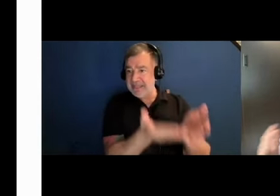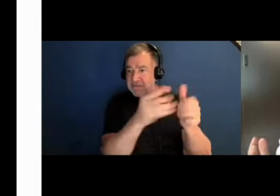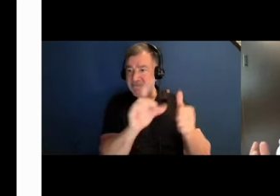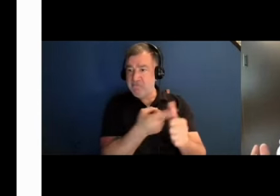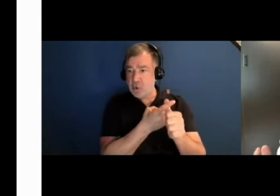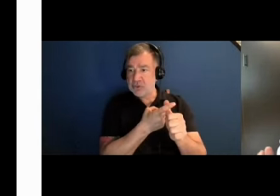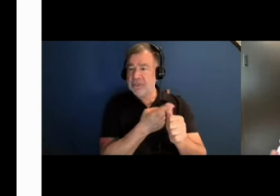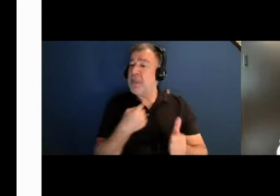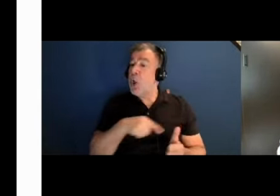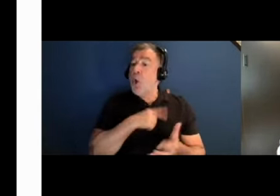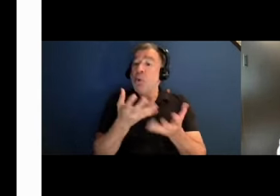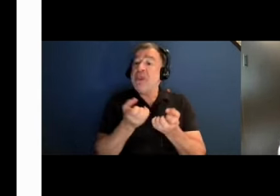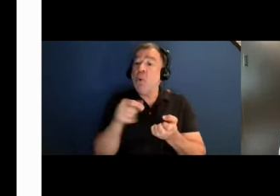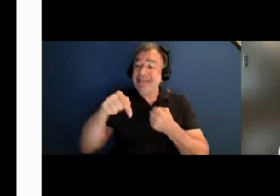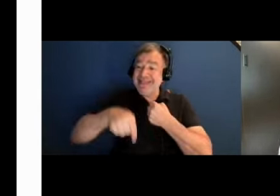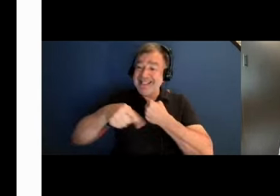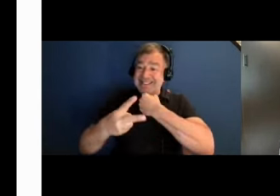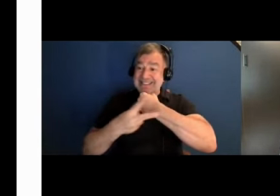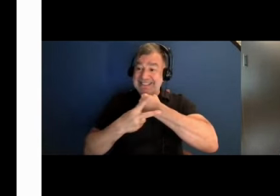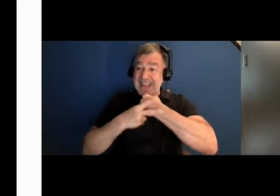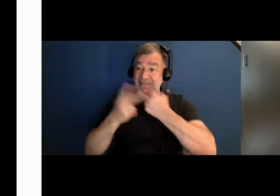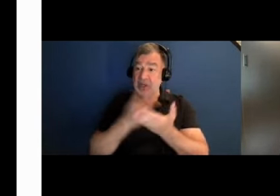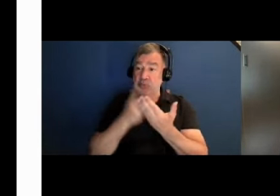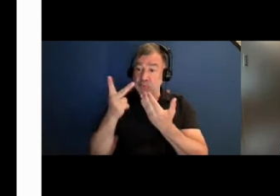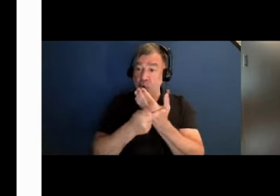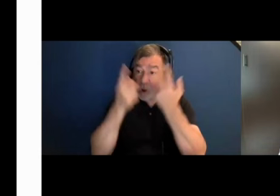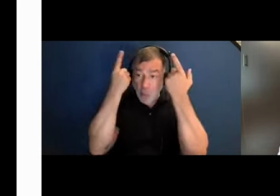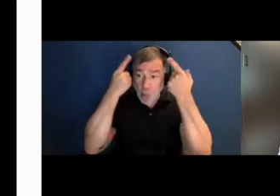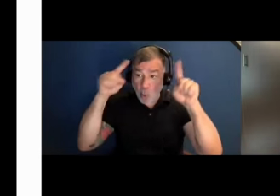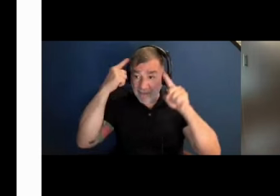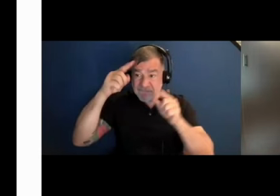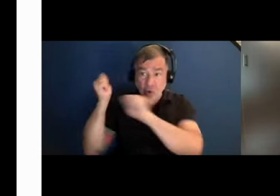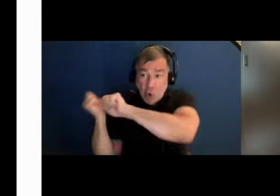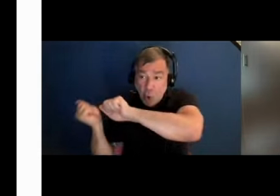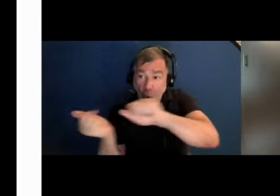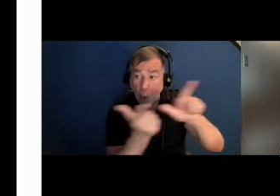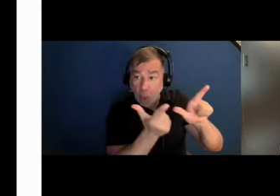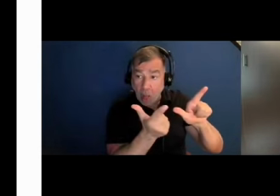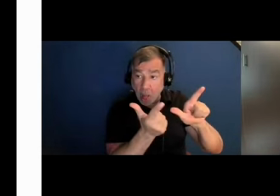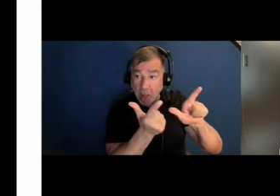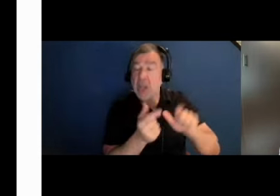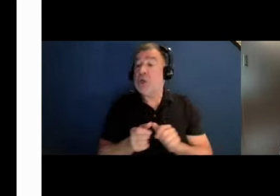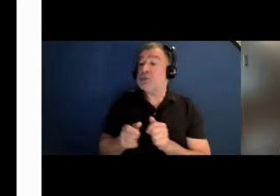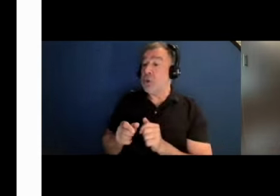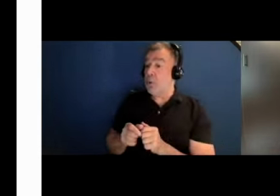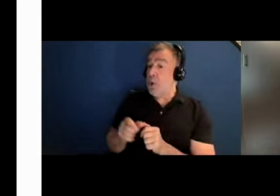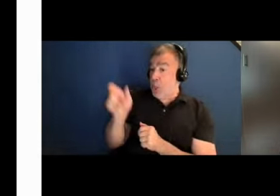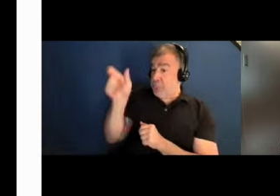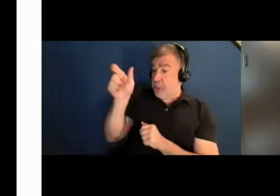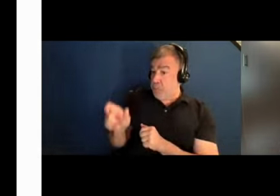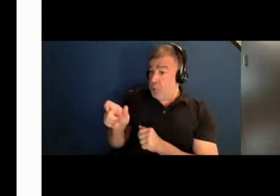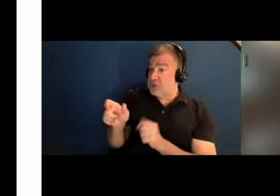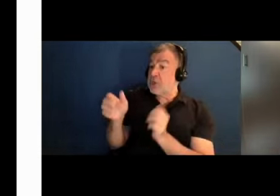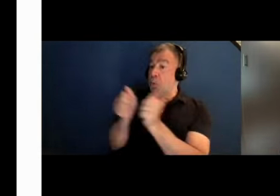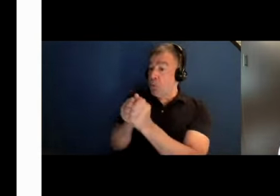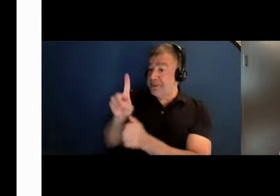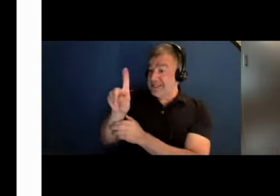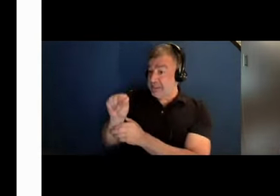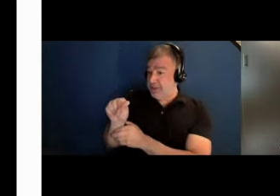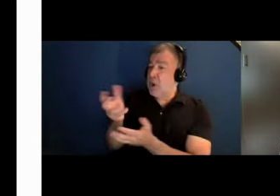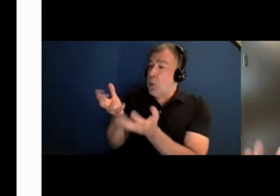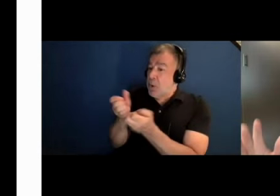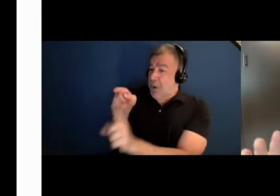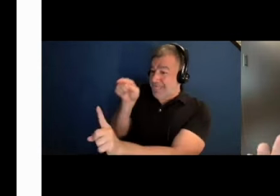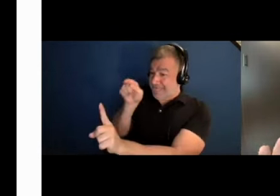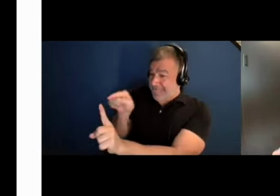savings programs to work for everybody. And if possible, we would like for the individual with the disability to be the ones managing their accounts.